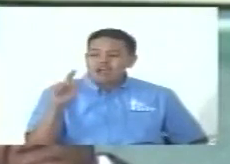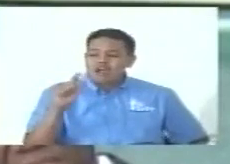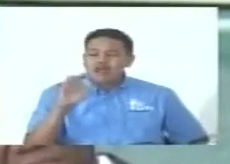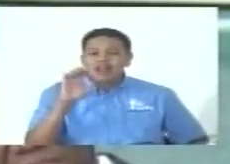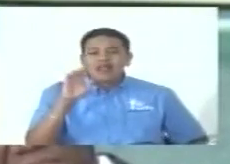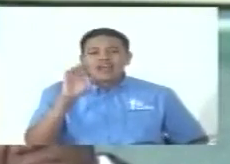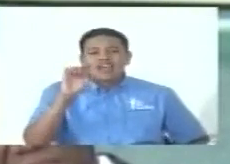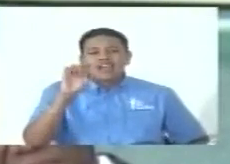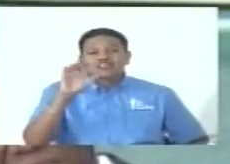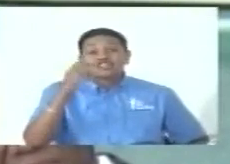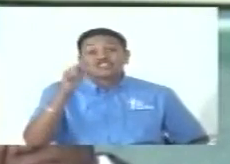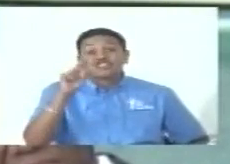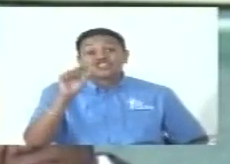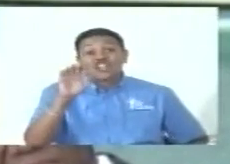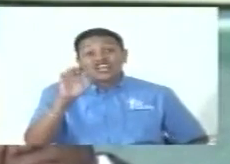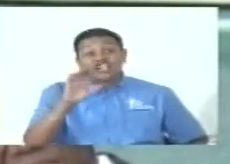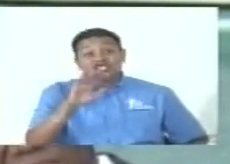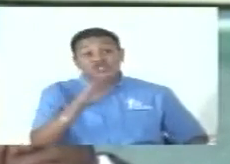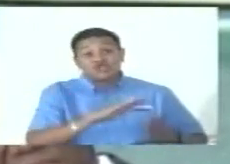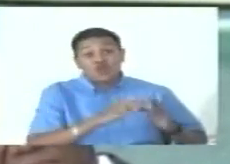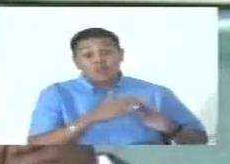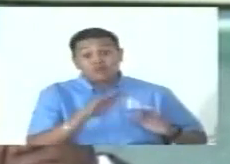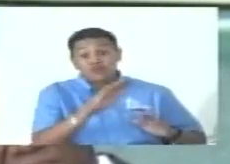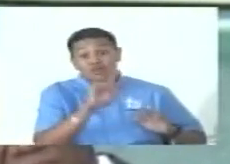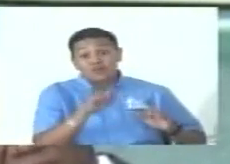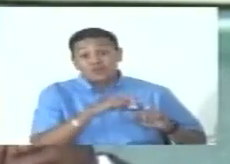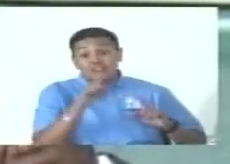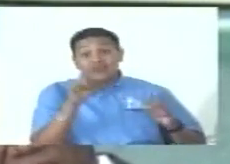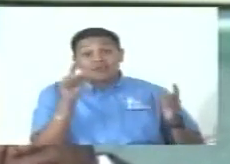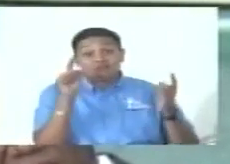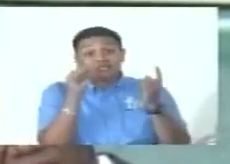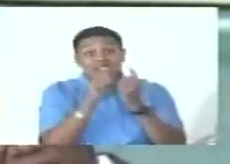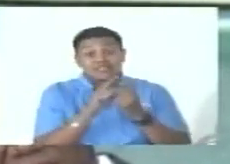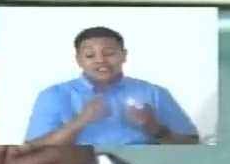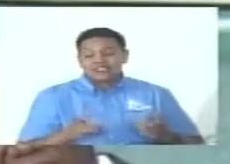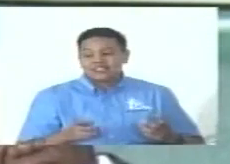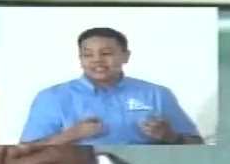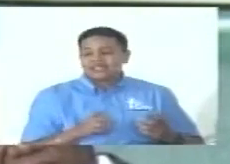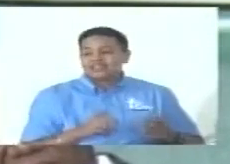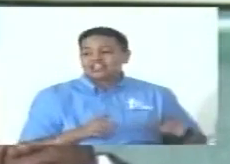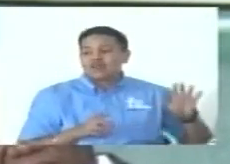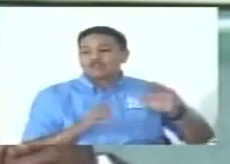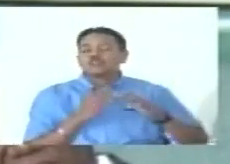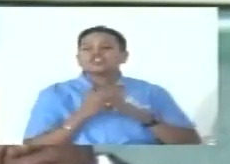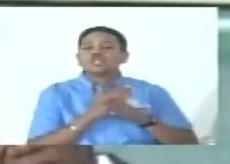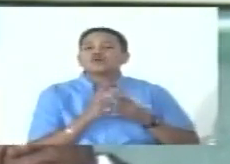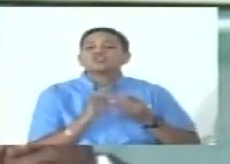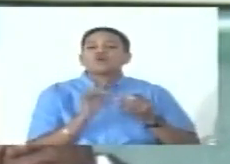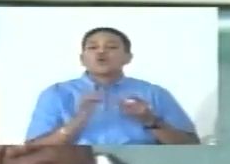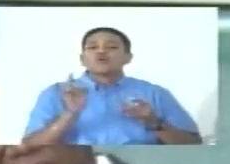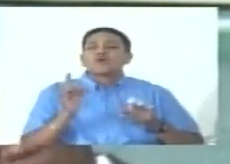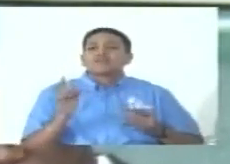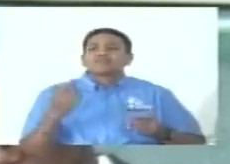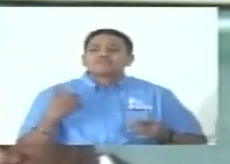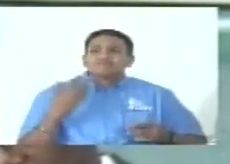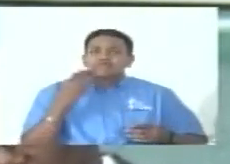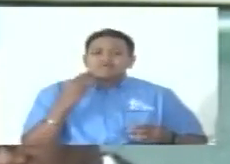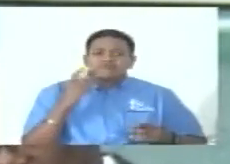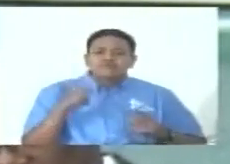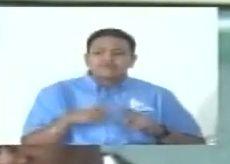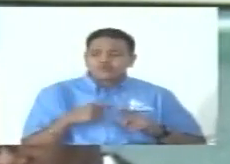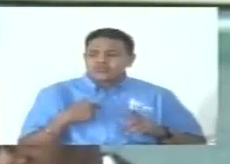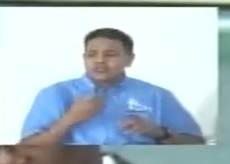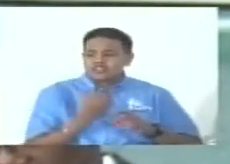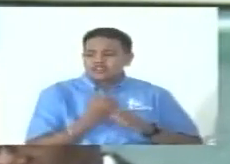Exchange, when they meet, Mr. President, they all share stories of where they were when they got the